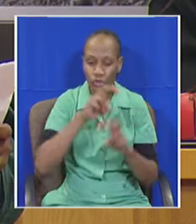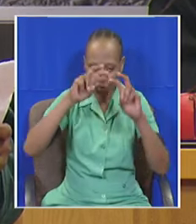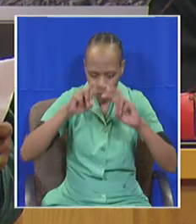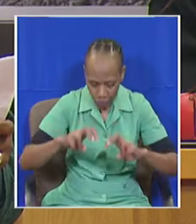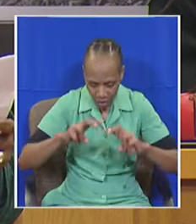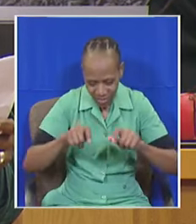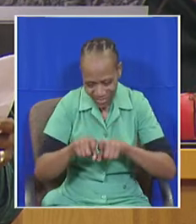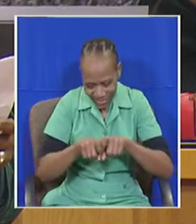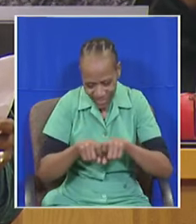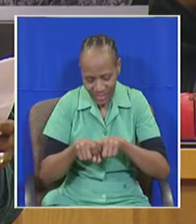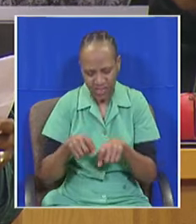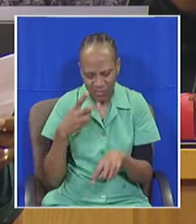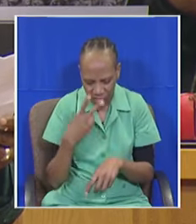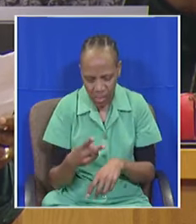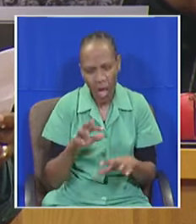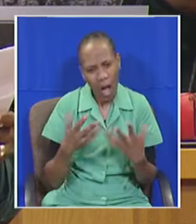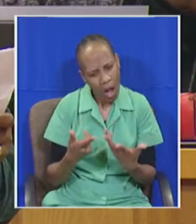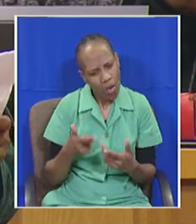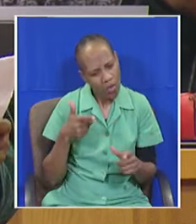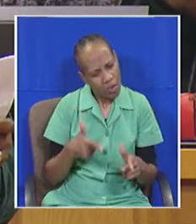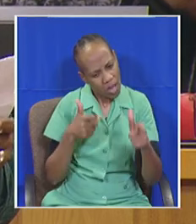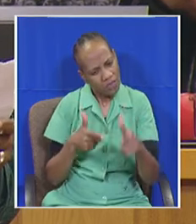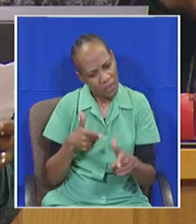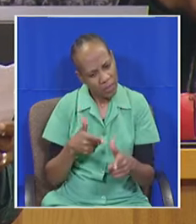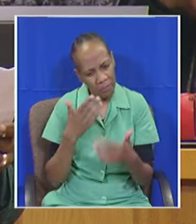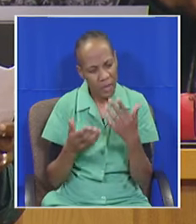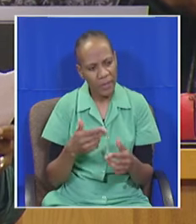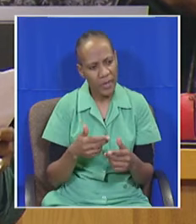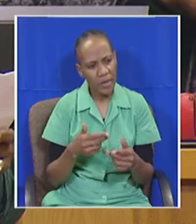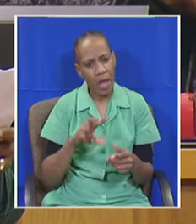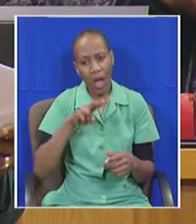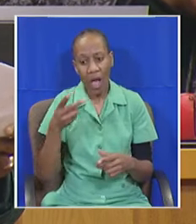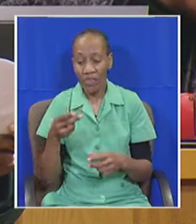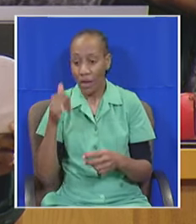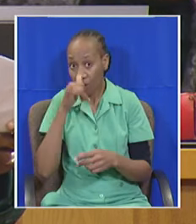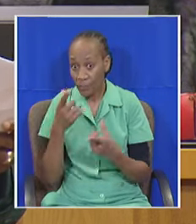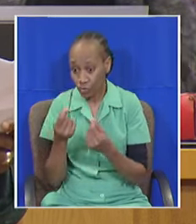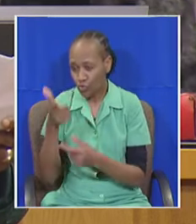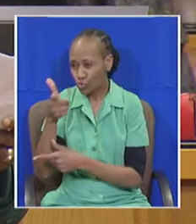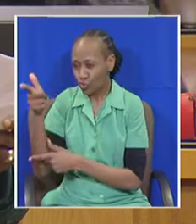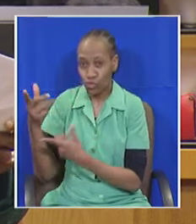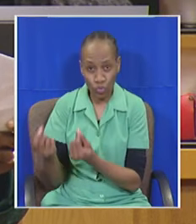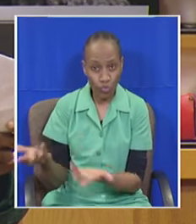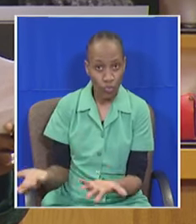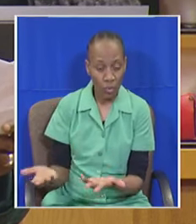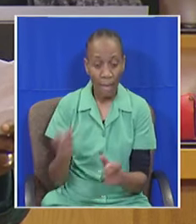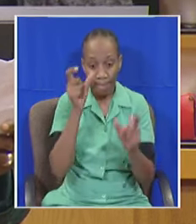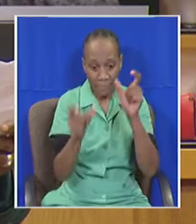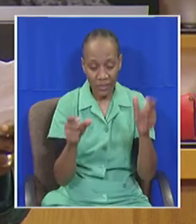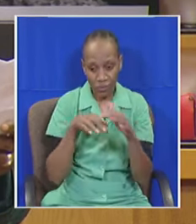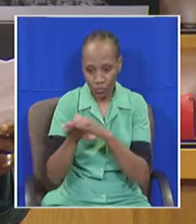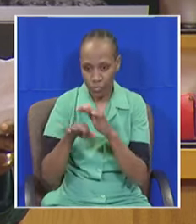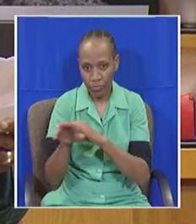to determine if they had been used to commit other crimes. The suspects appear in